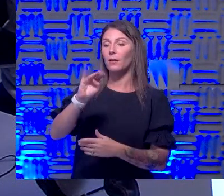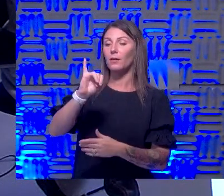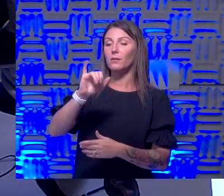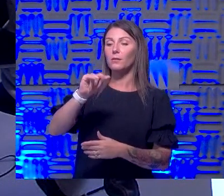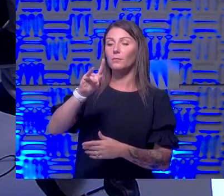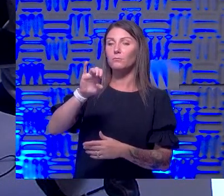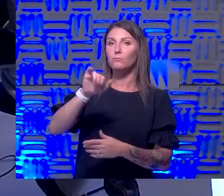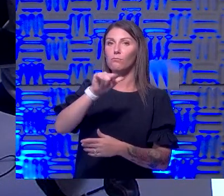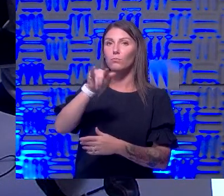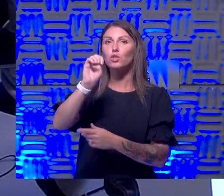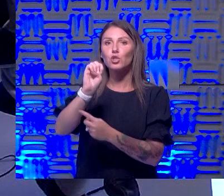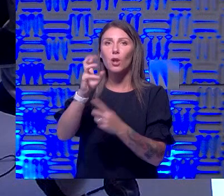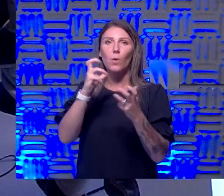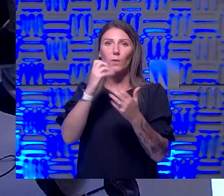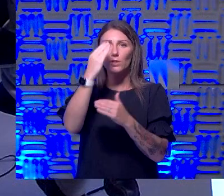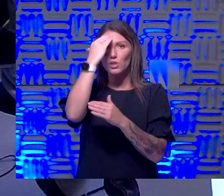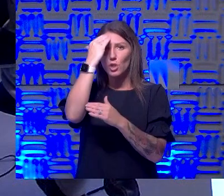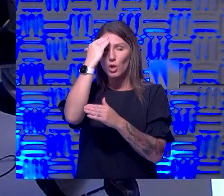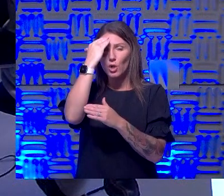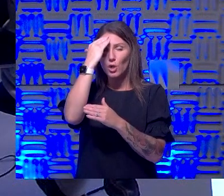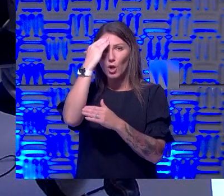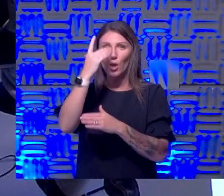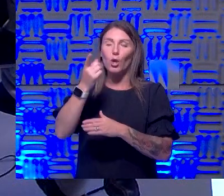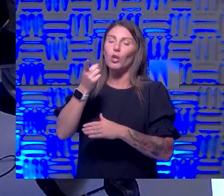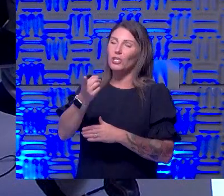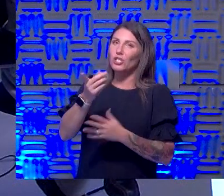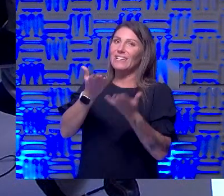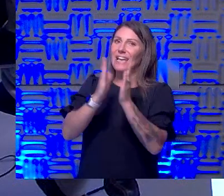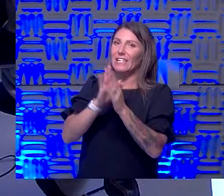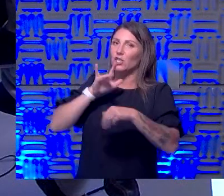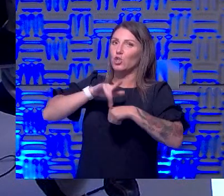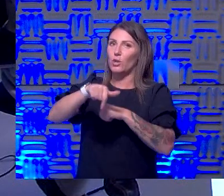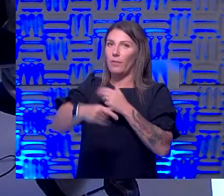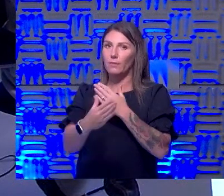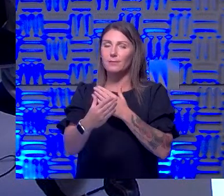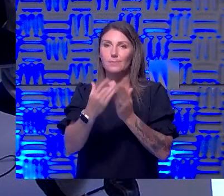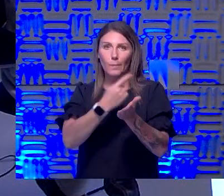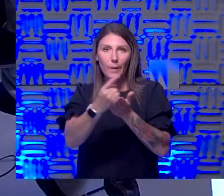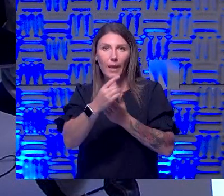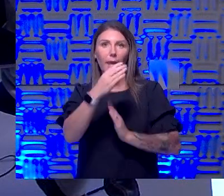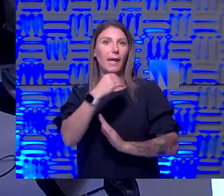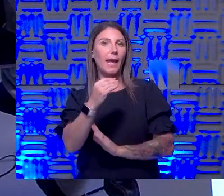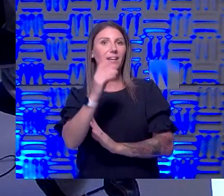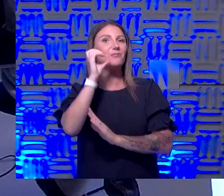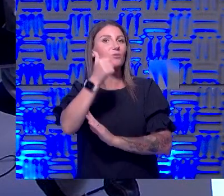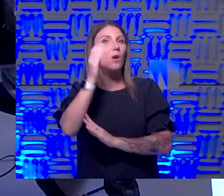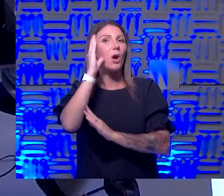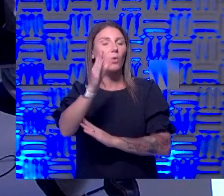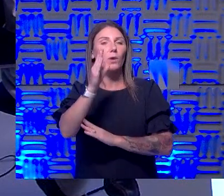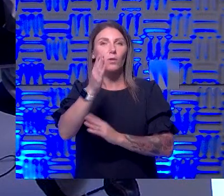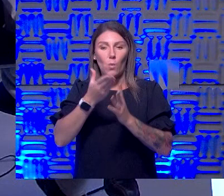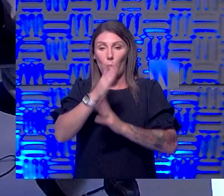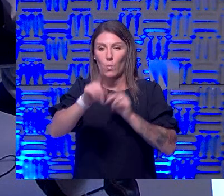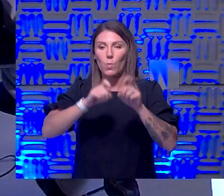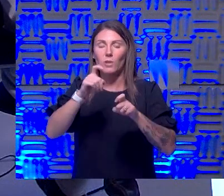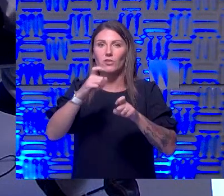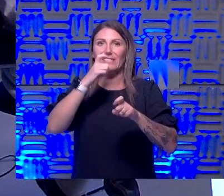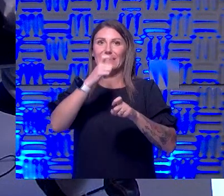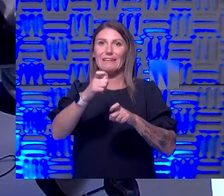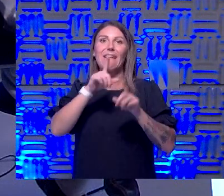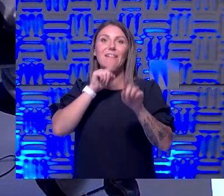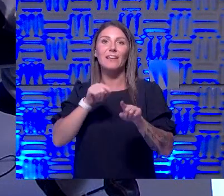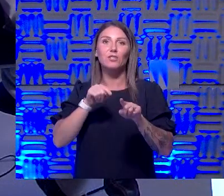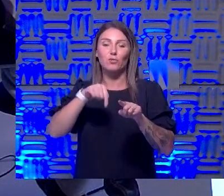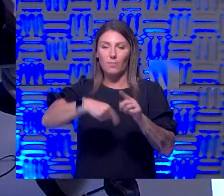wants to know, and we're sorry, Michelle, she had asked this earlier this week, and again, tomorrow we're going to rock through questions that didn't make it this week, but